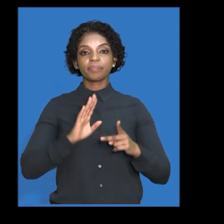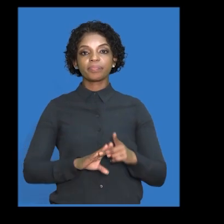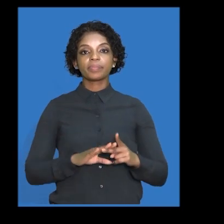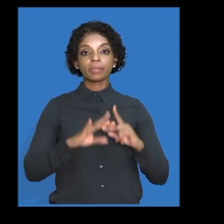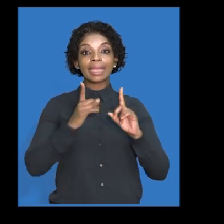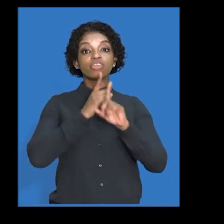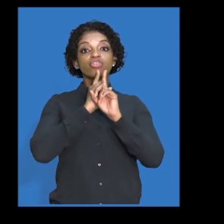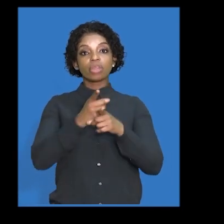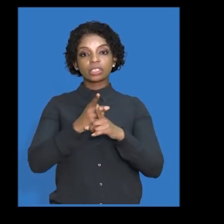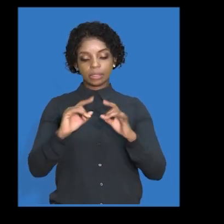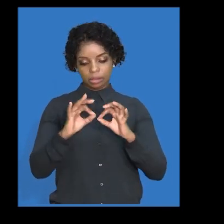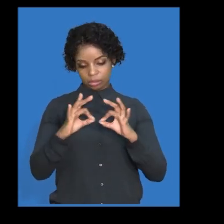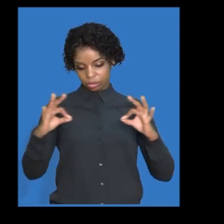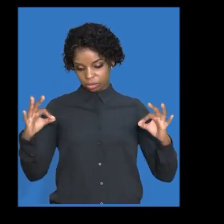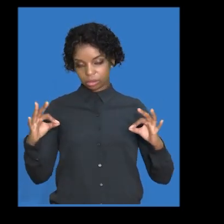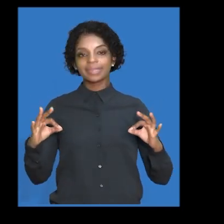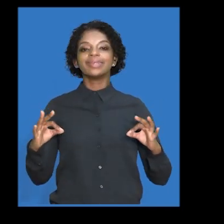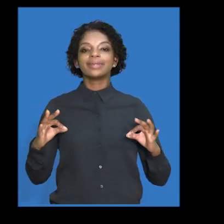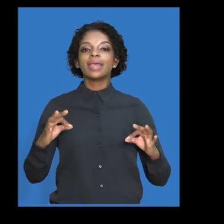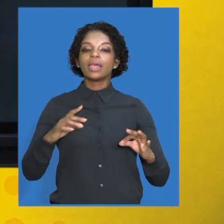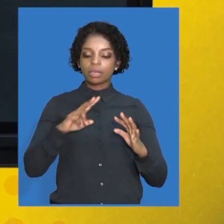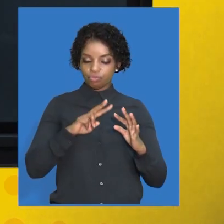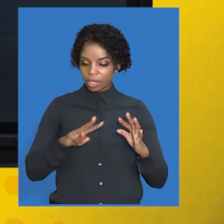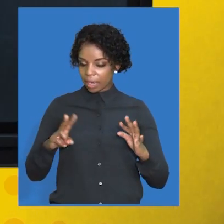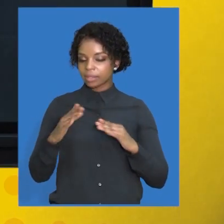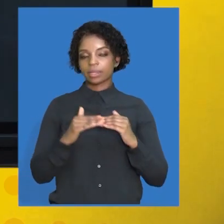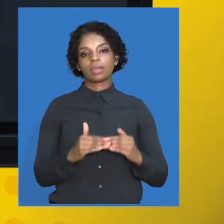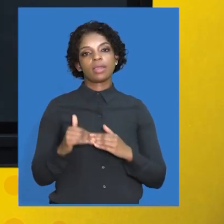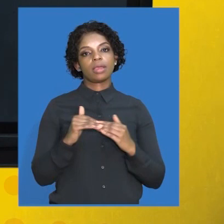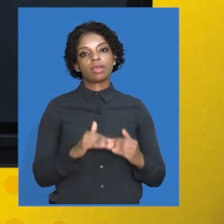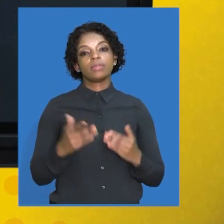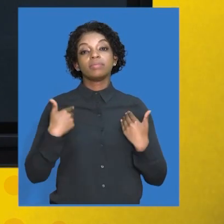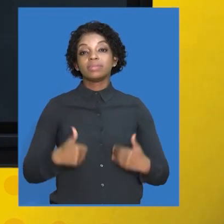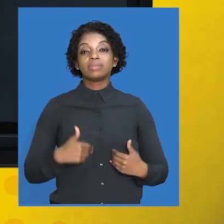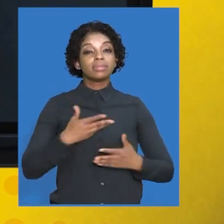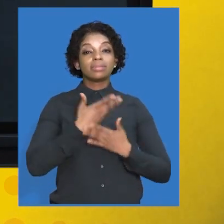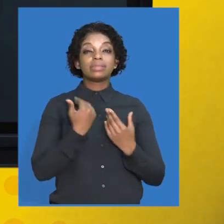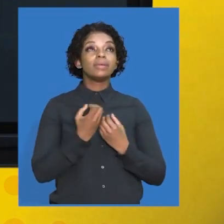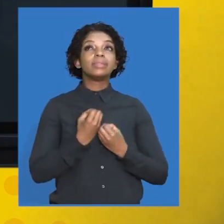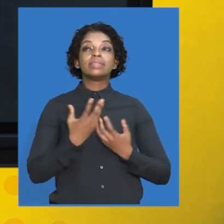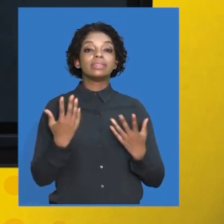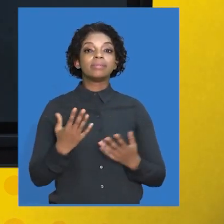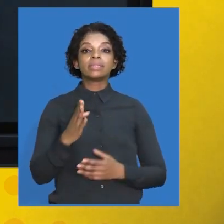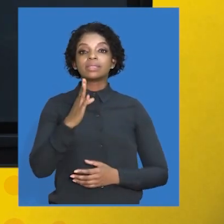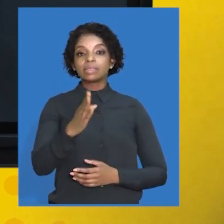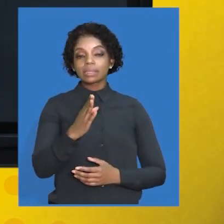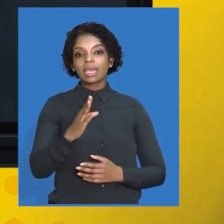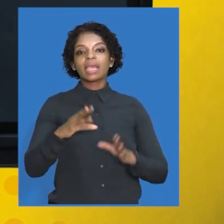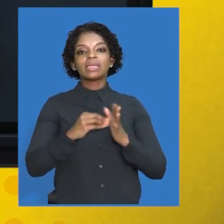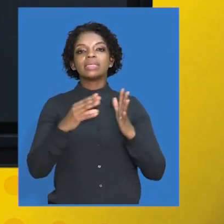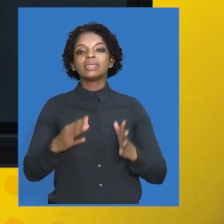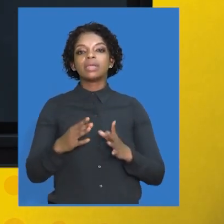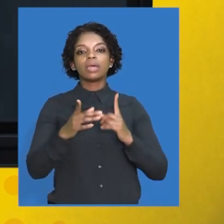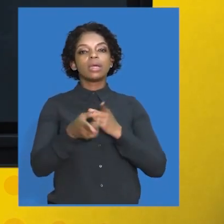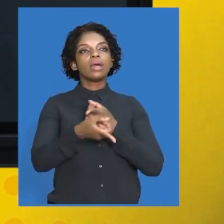carefully. I do not know how many times learners will either answer too many questions or too little questions. So